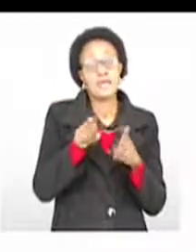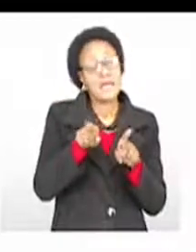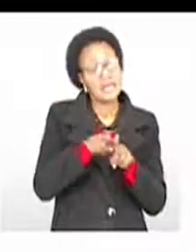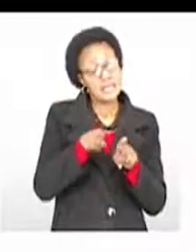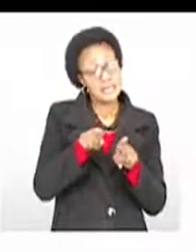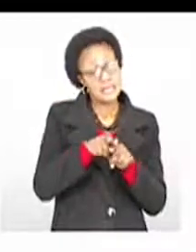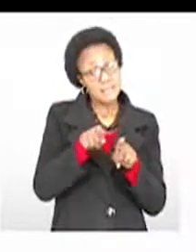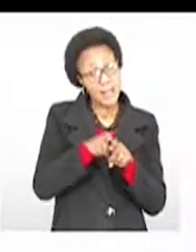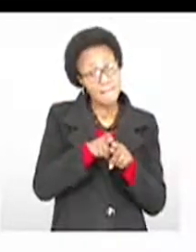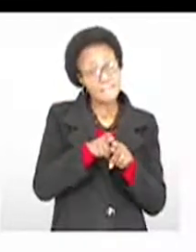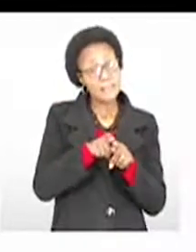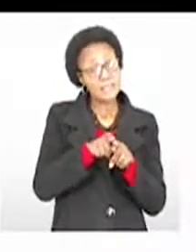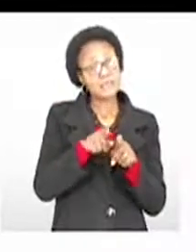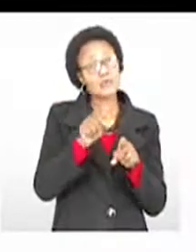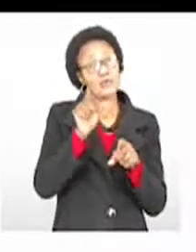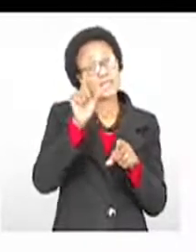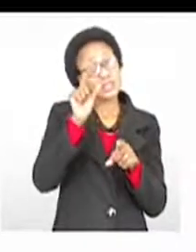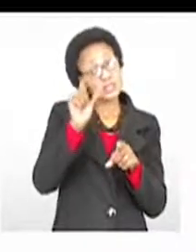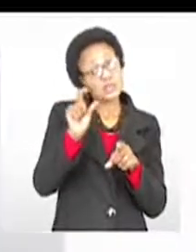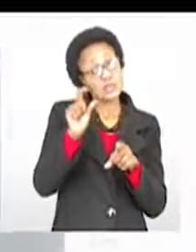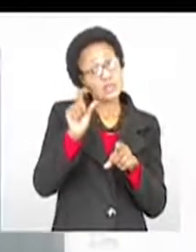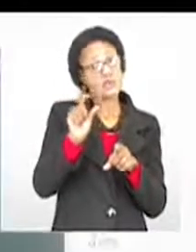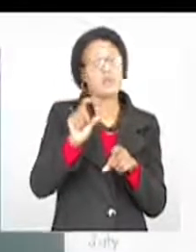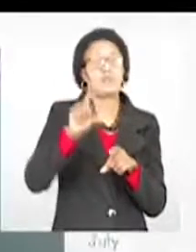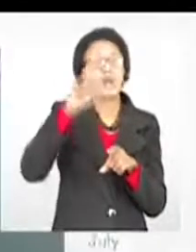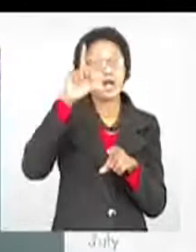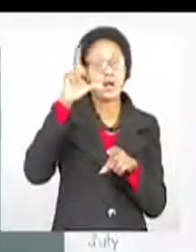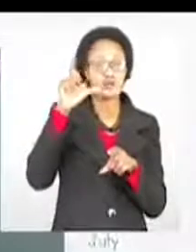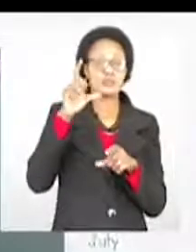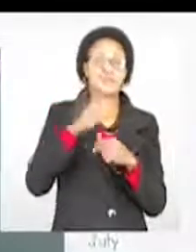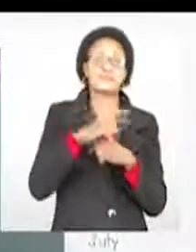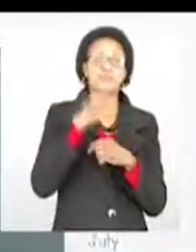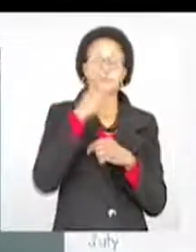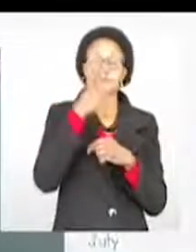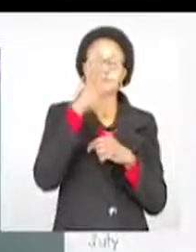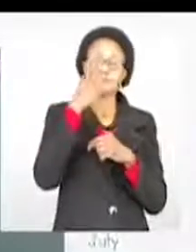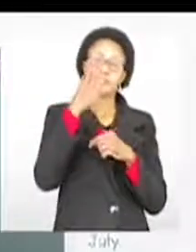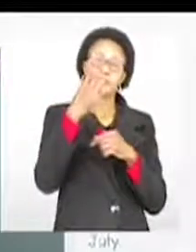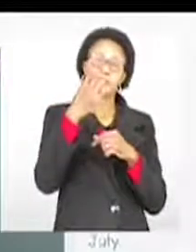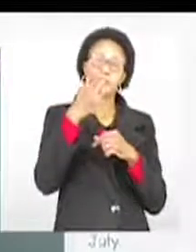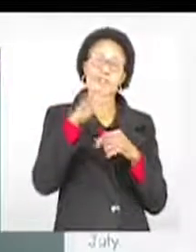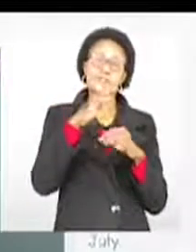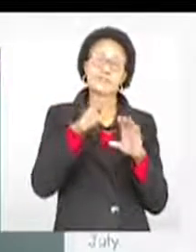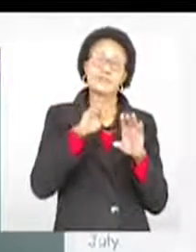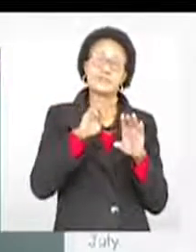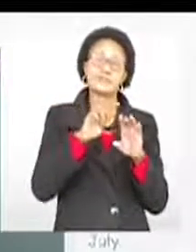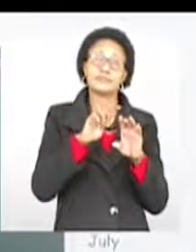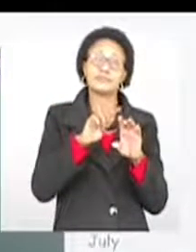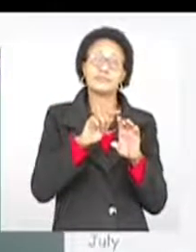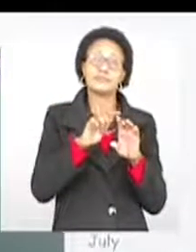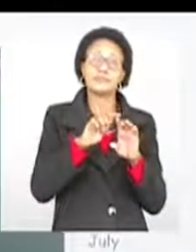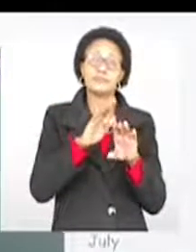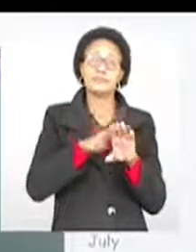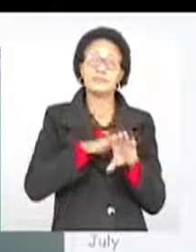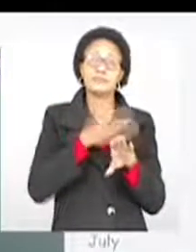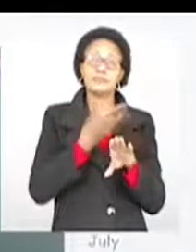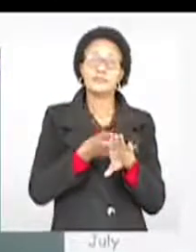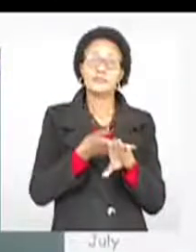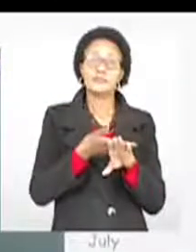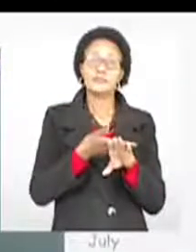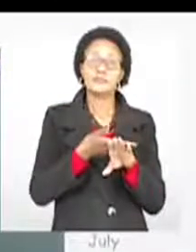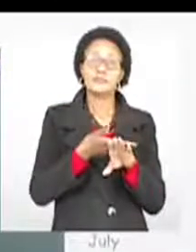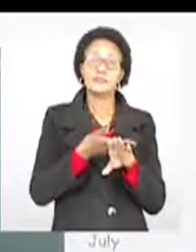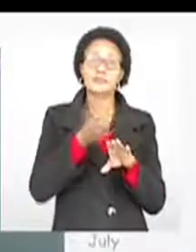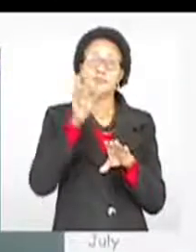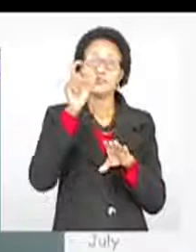different. Let's take a look at the board. As you can see, I have big letter X here and